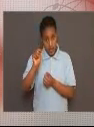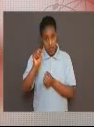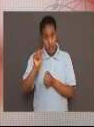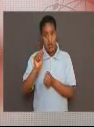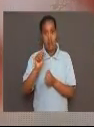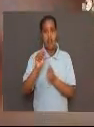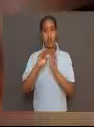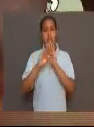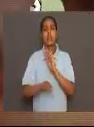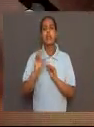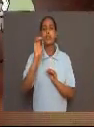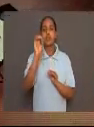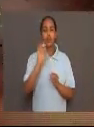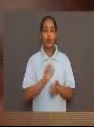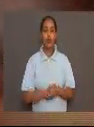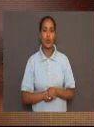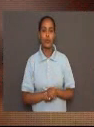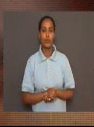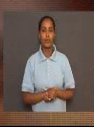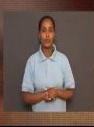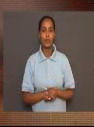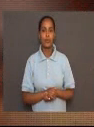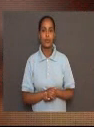than 0.